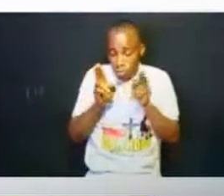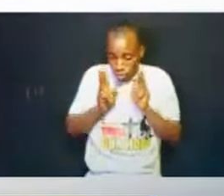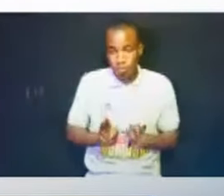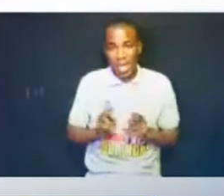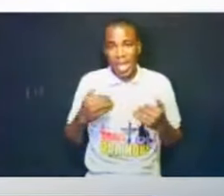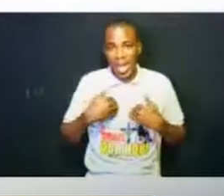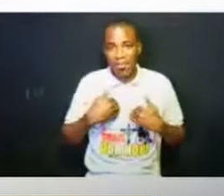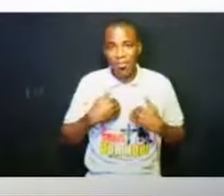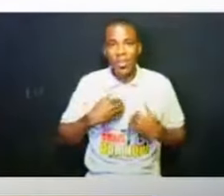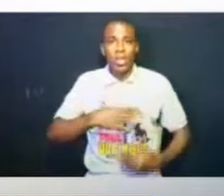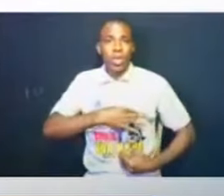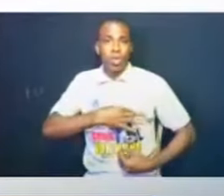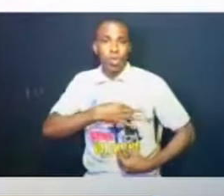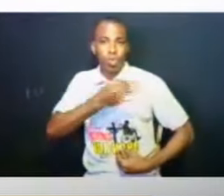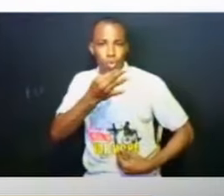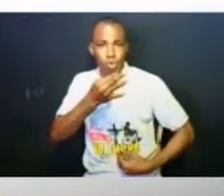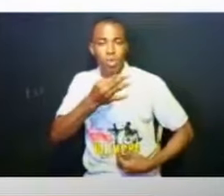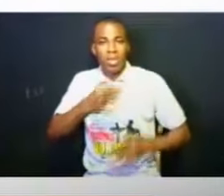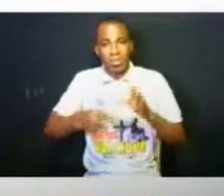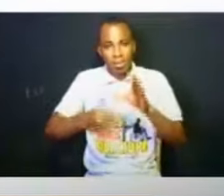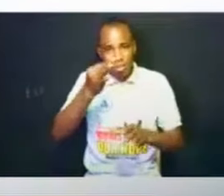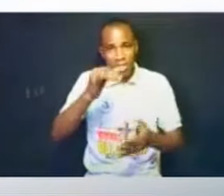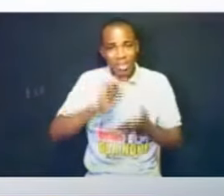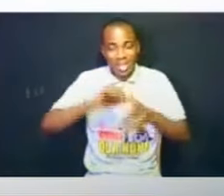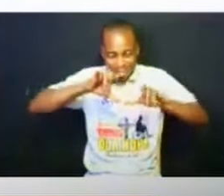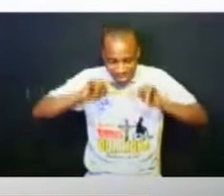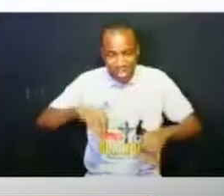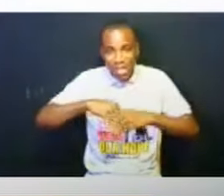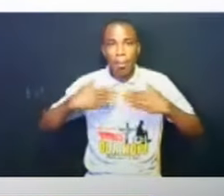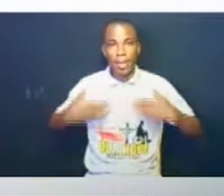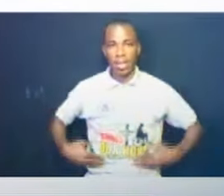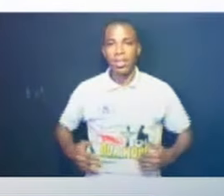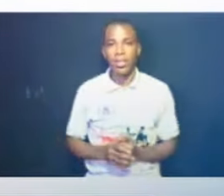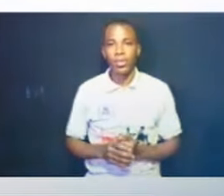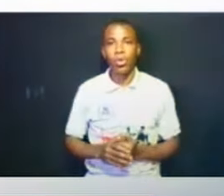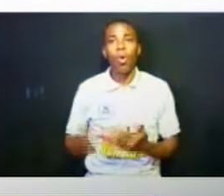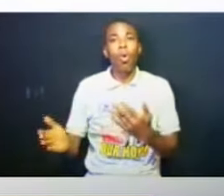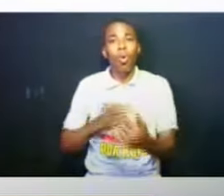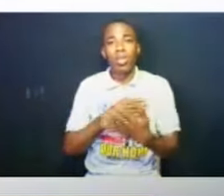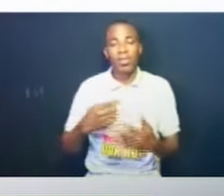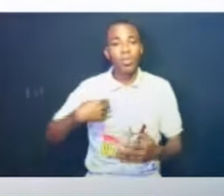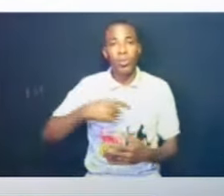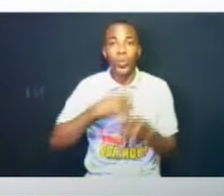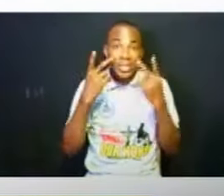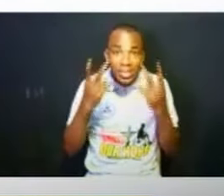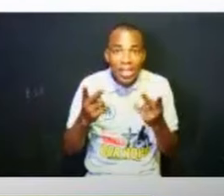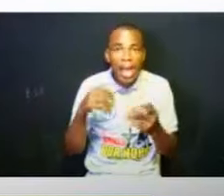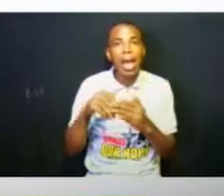a soul and lives in a body. What we always see on the outside is